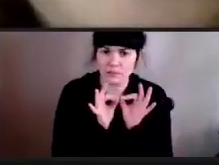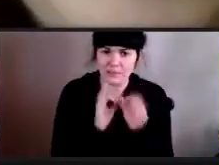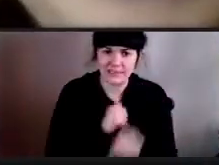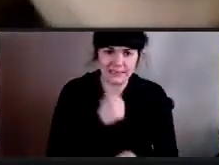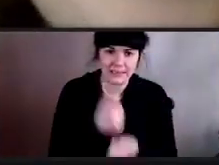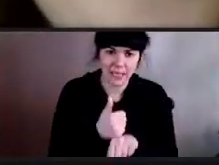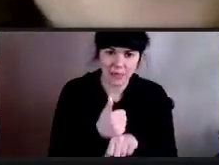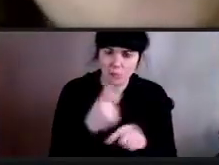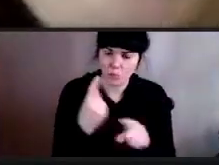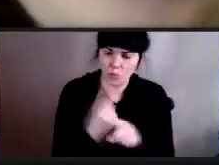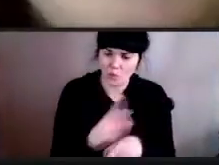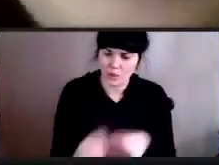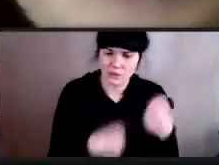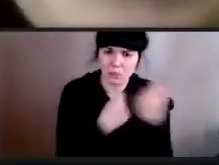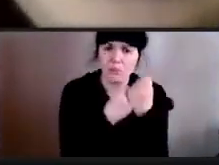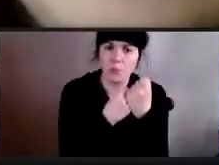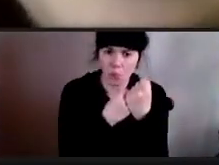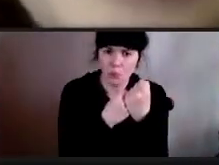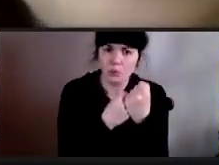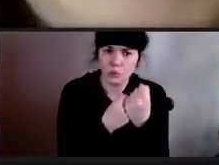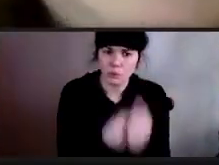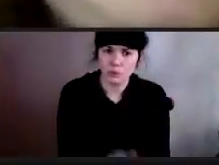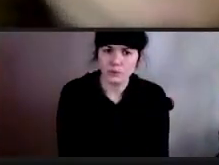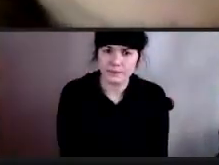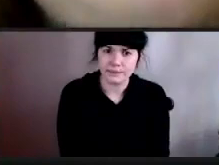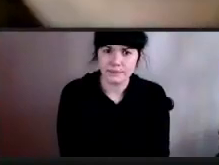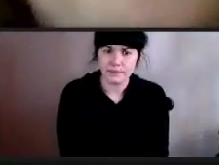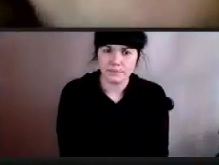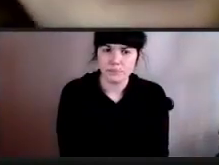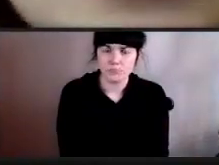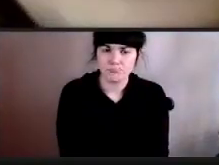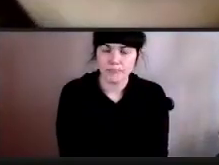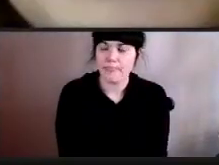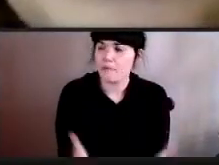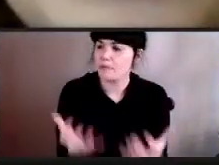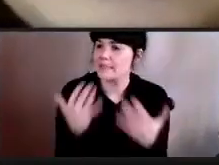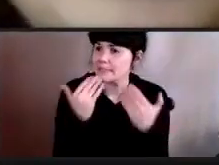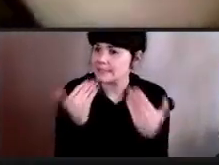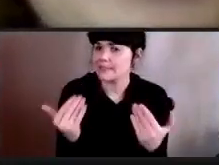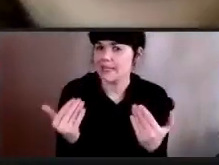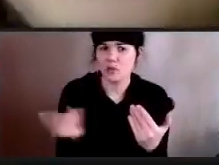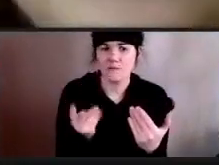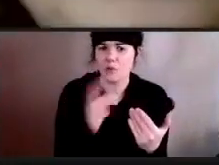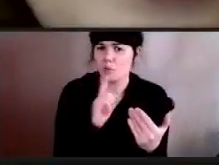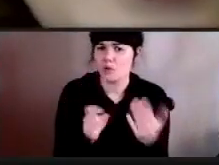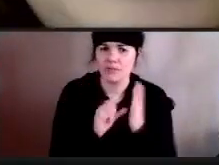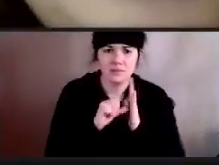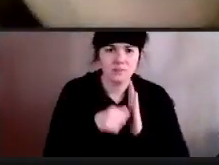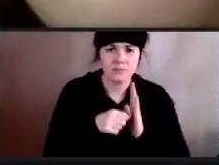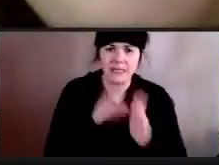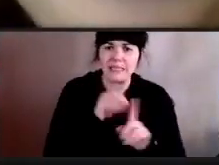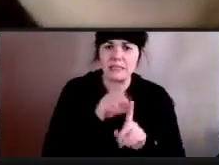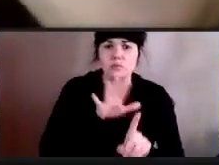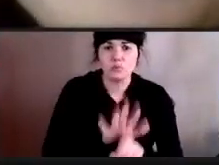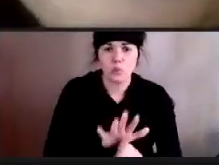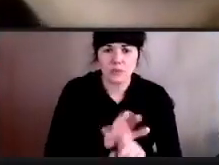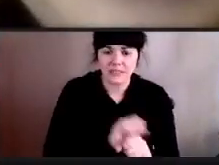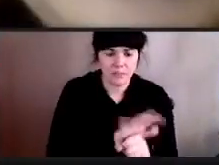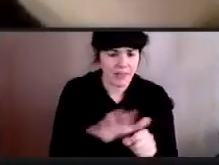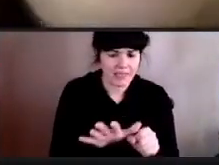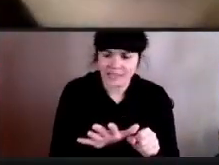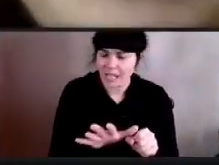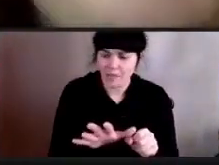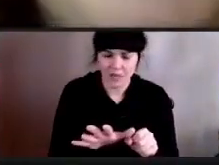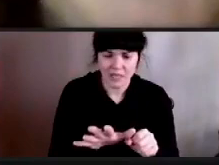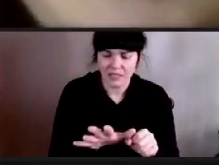you uplifting what the pandemic has done. I mean, it has been really difficult and we all know that, but there are